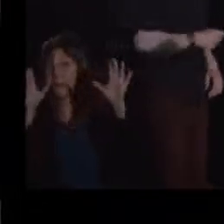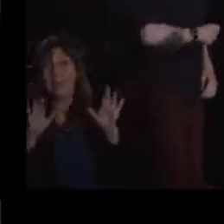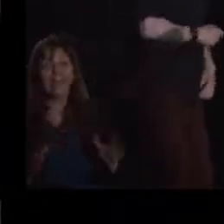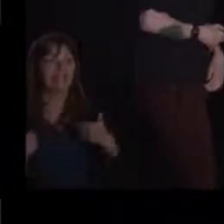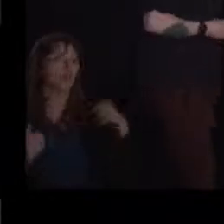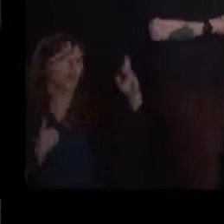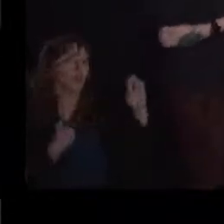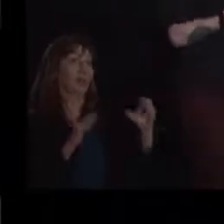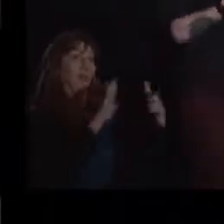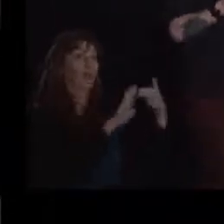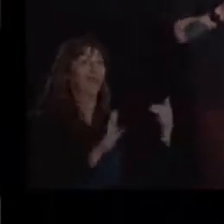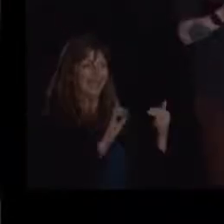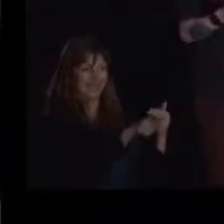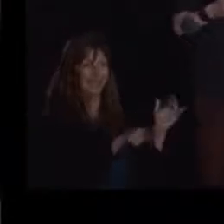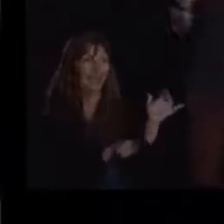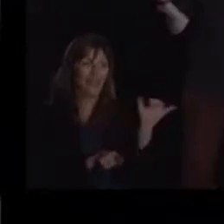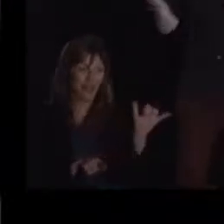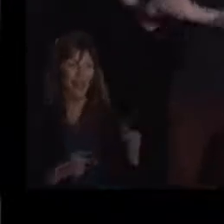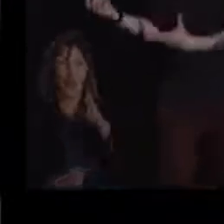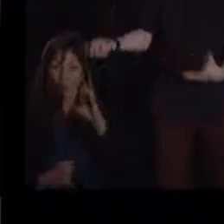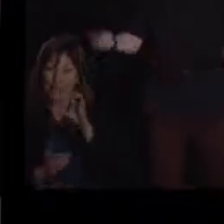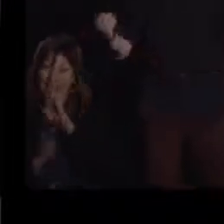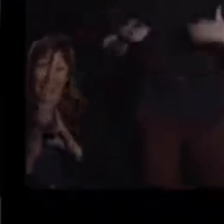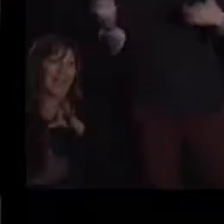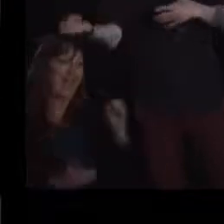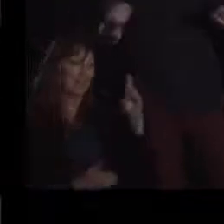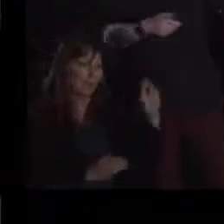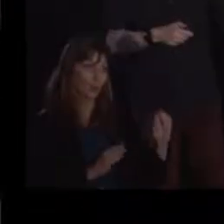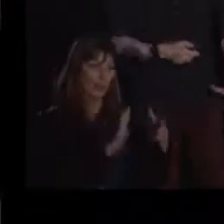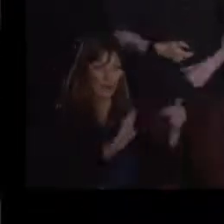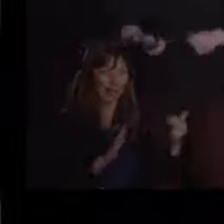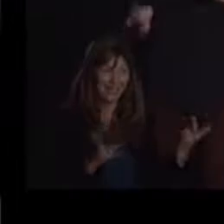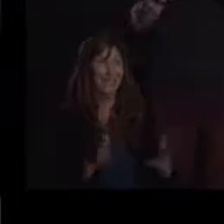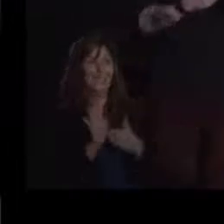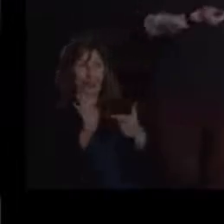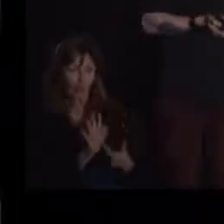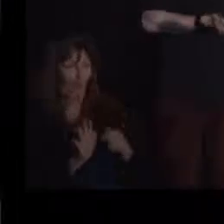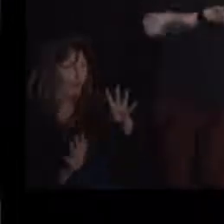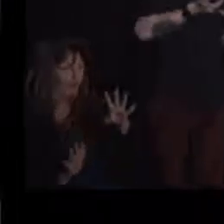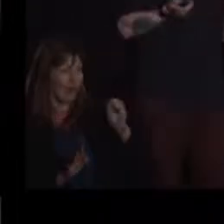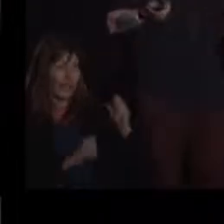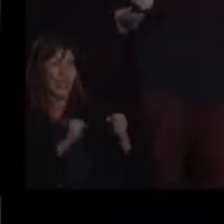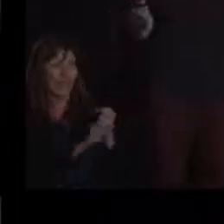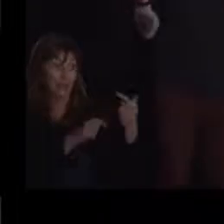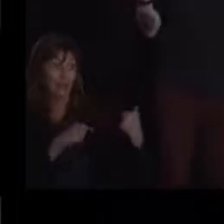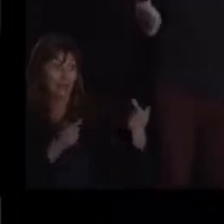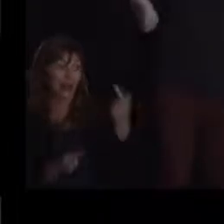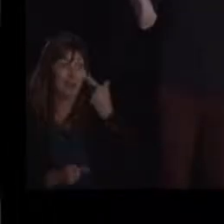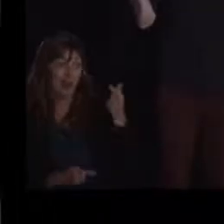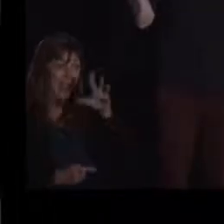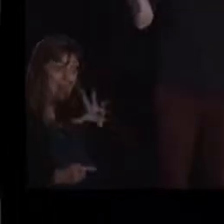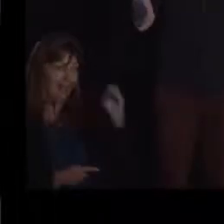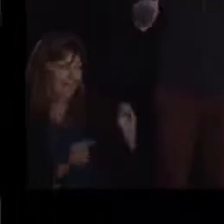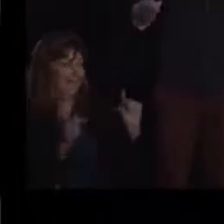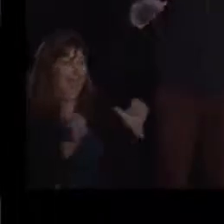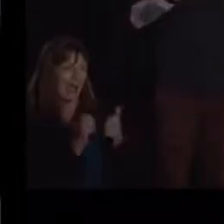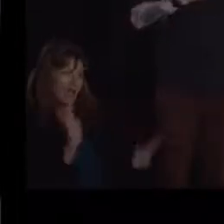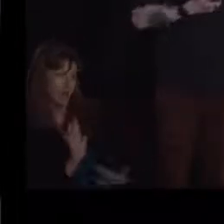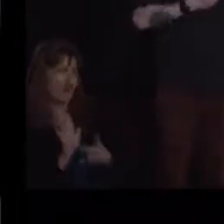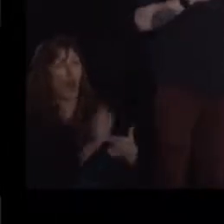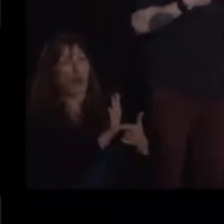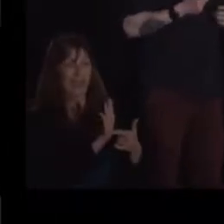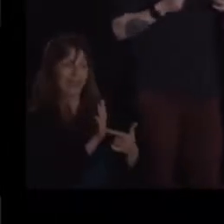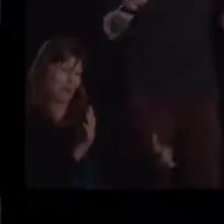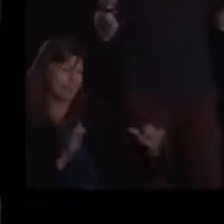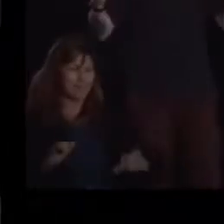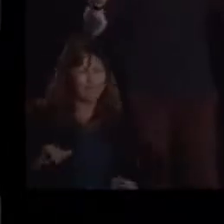amazing. So we got a rebrand through. And that was just really, really lovely as well. And again, how do you showcase 40 years worth of work and